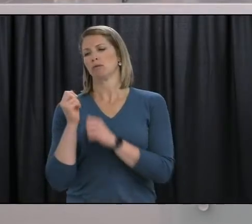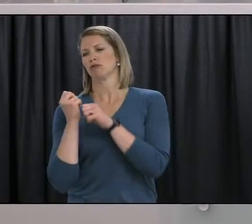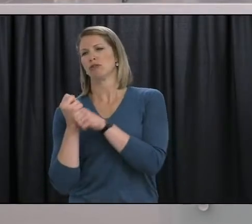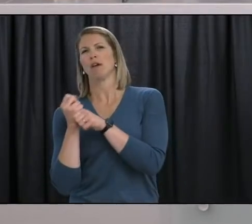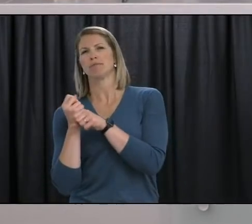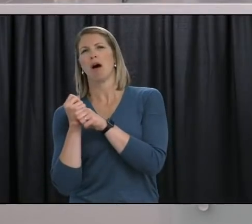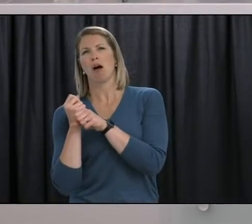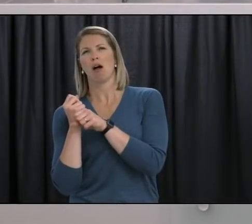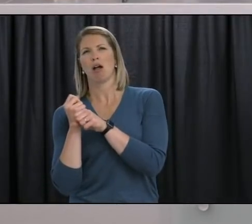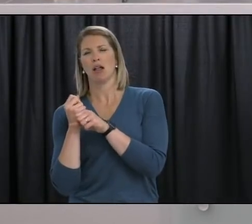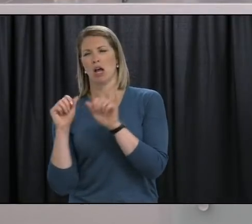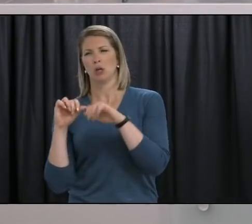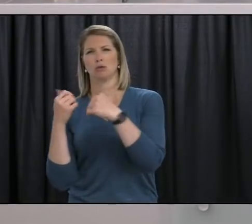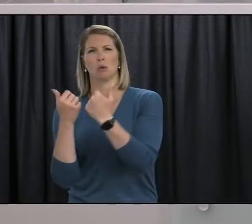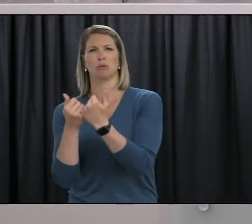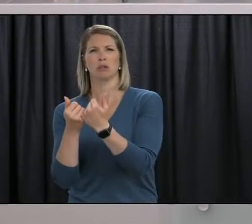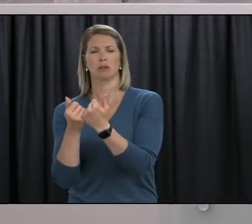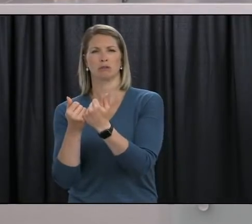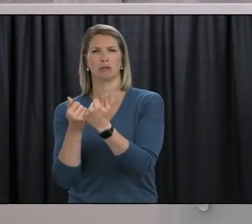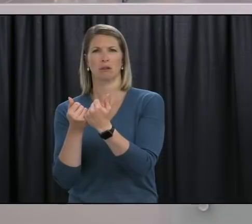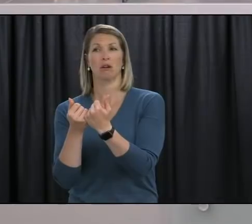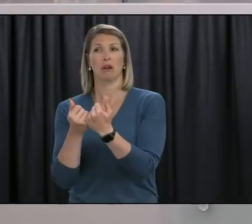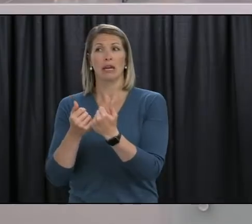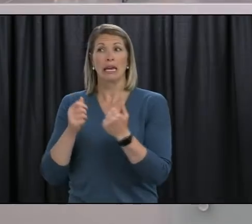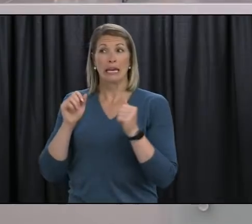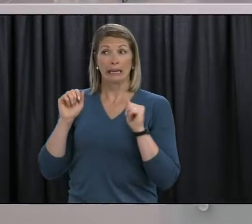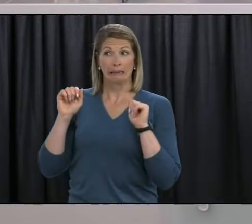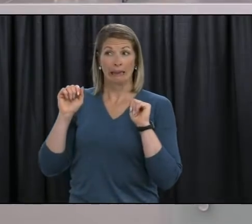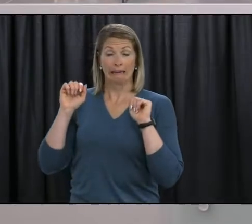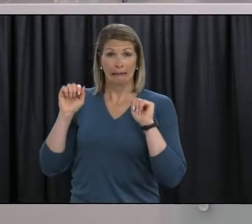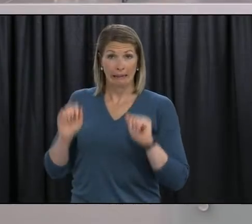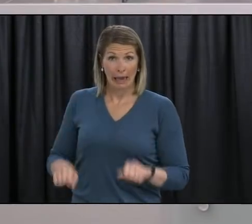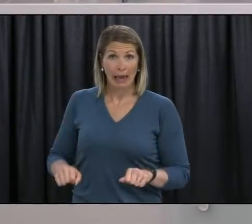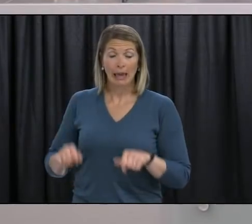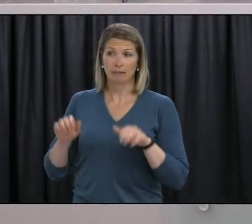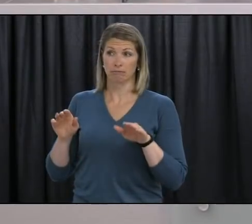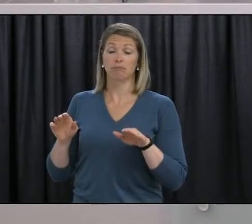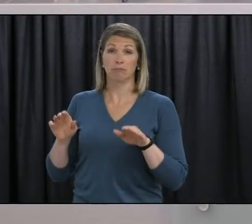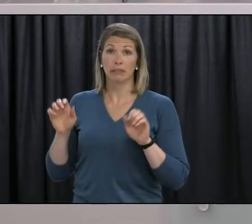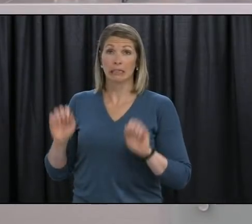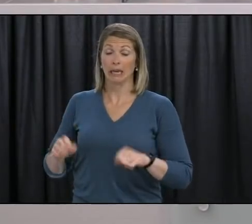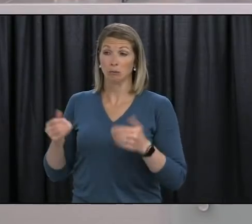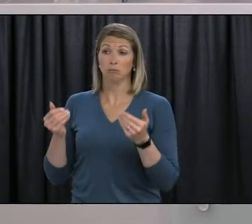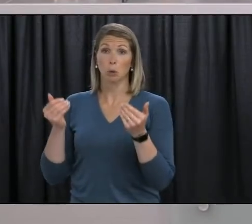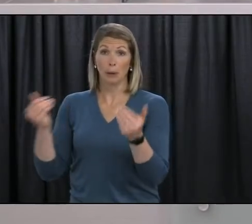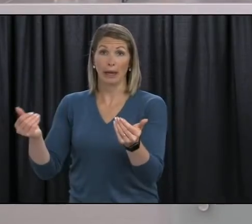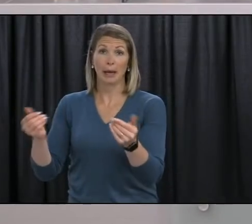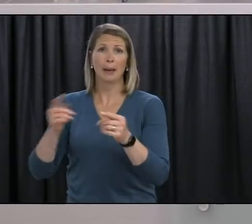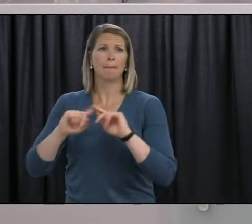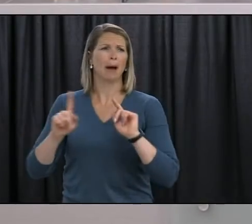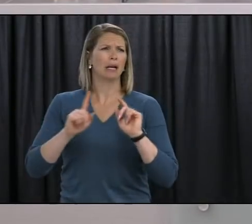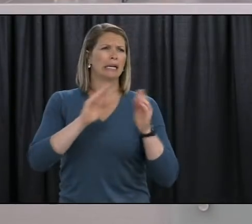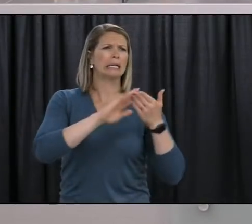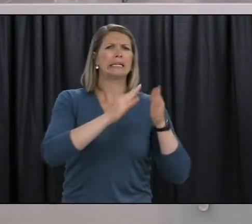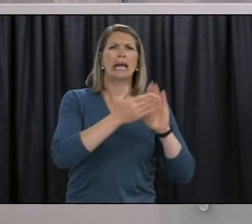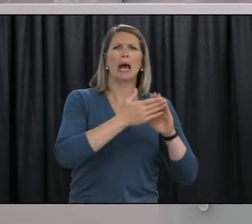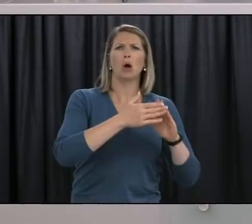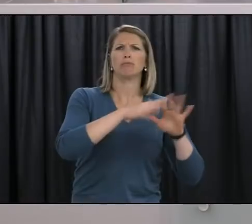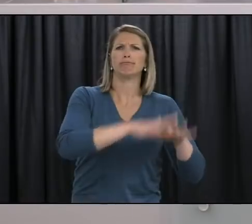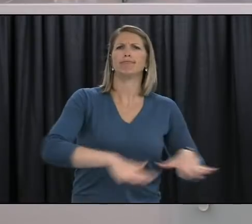are allowed to go ahead, why aren't the fields opened yet for use? I know this is on municipalities, but why do you think that they're so far behind public